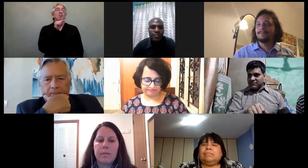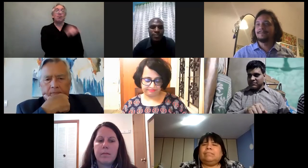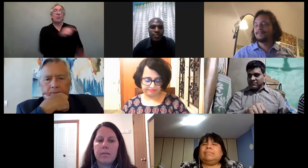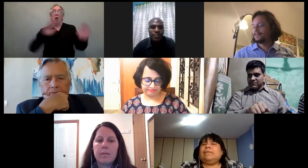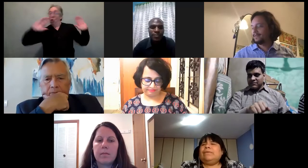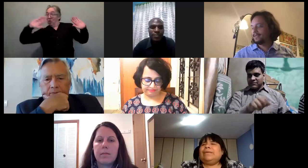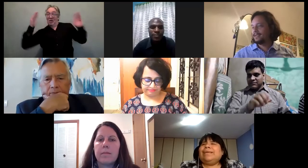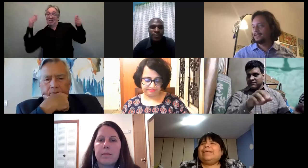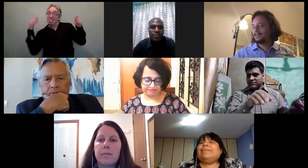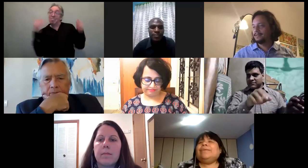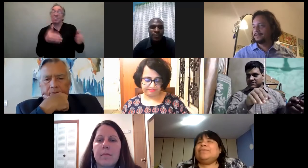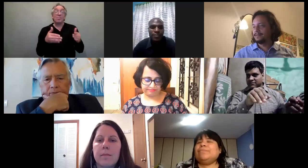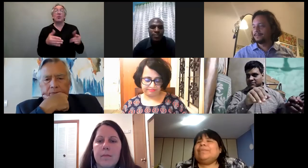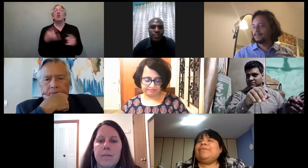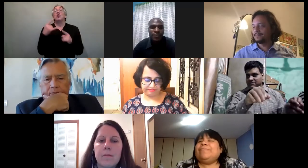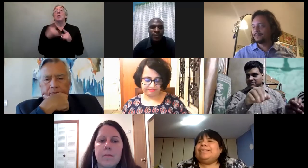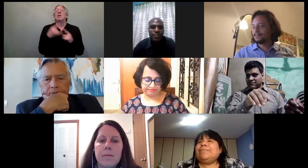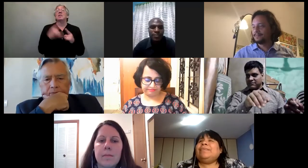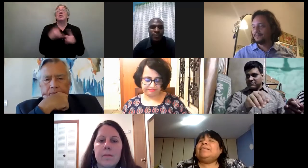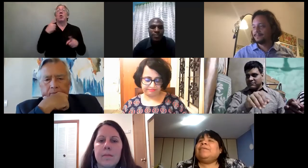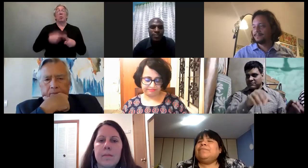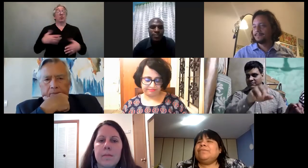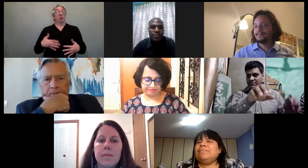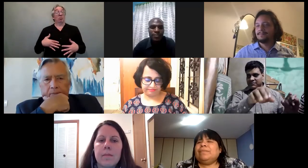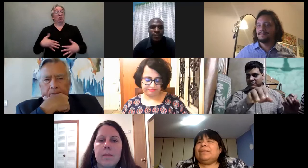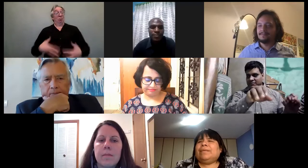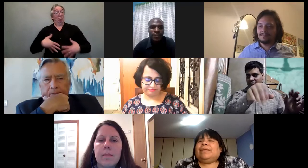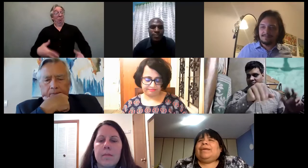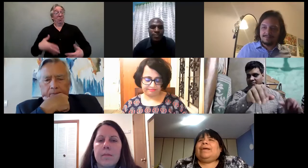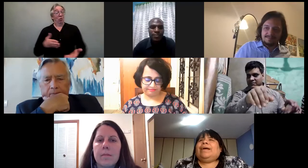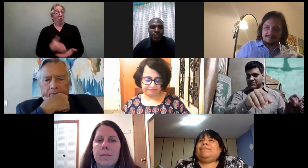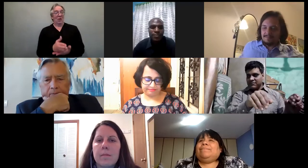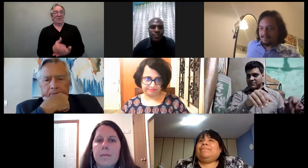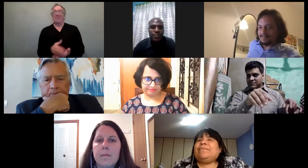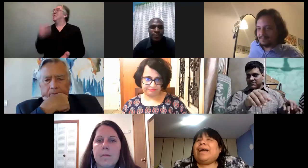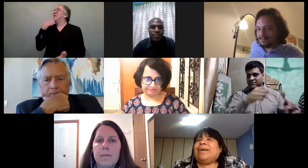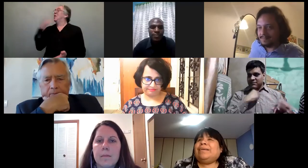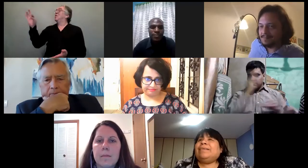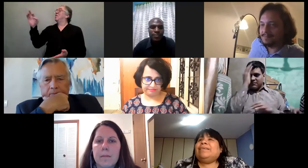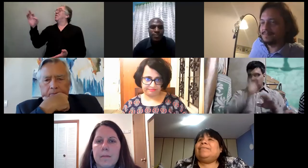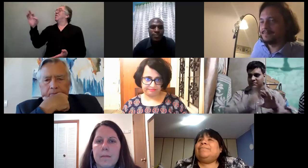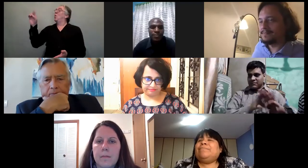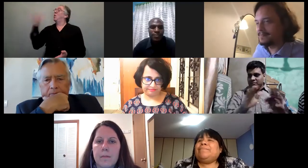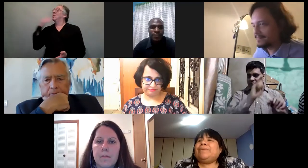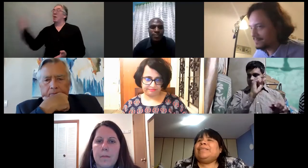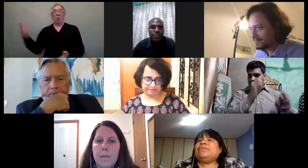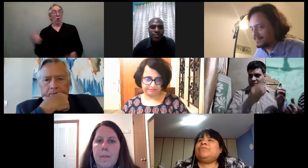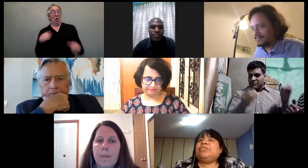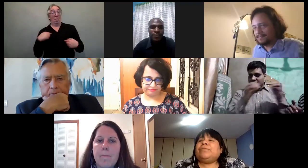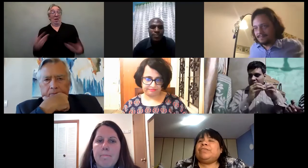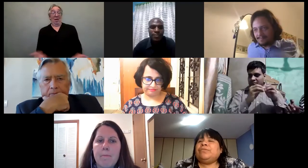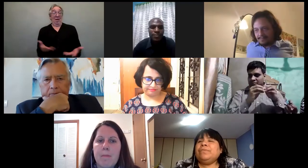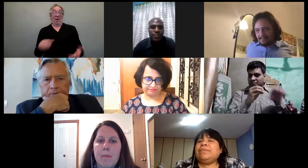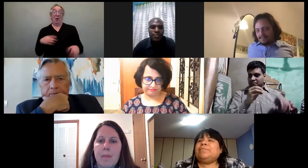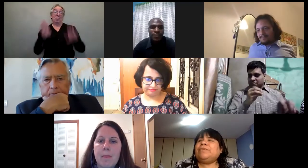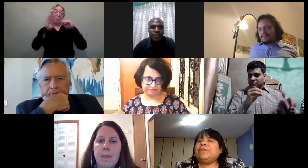Rosario? Okay, thank you so much for inviting me. Thanks, Facundo. Here I am very pleased to share